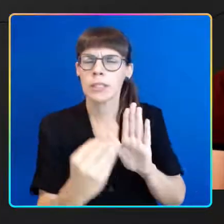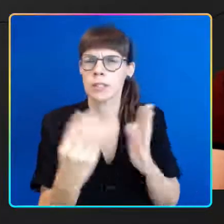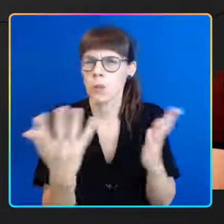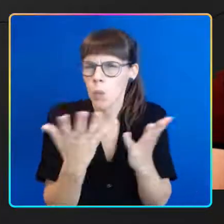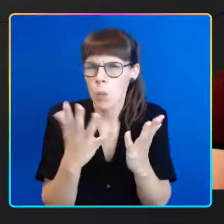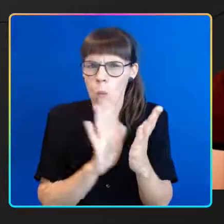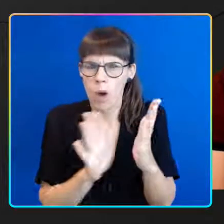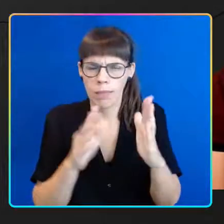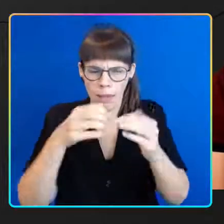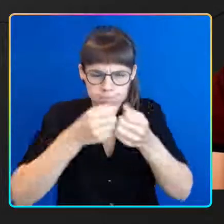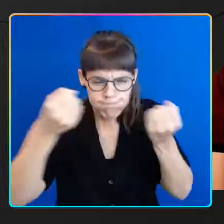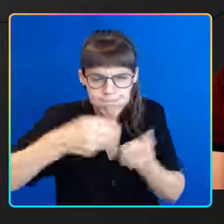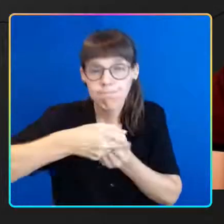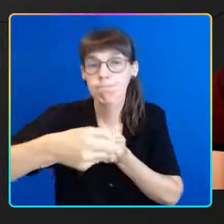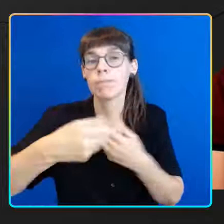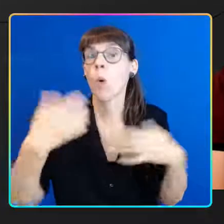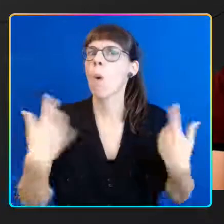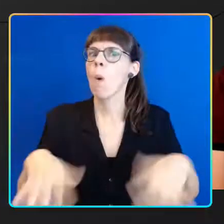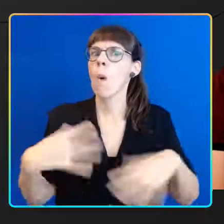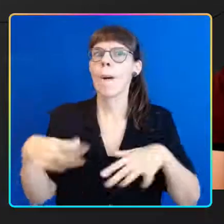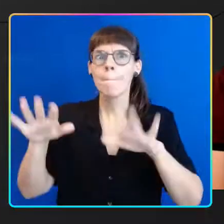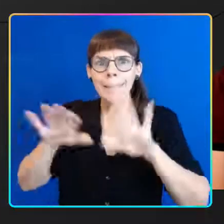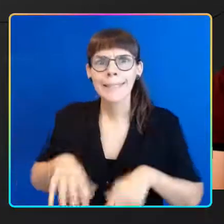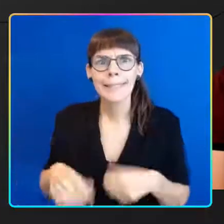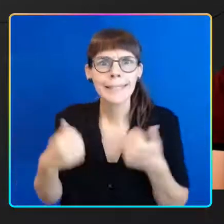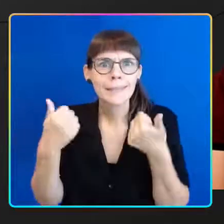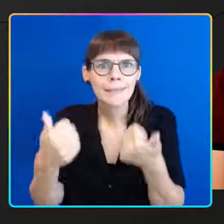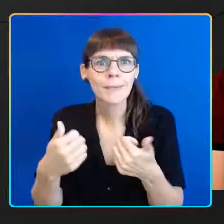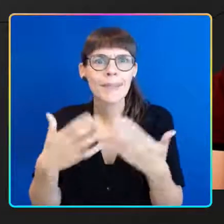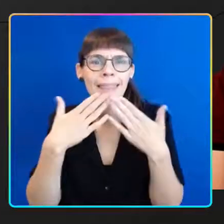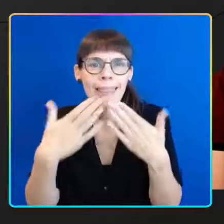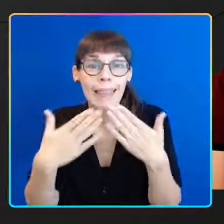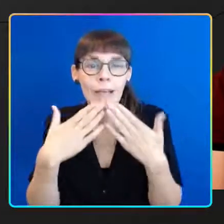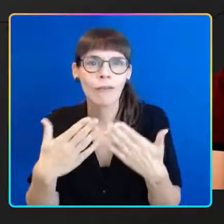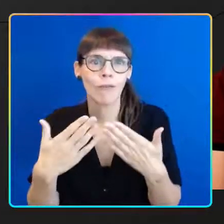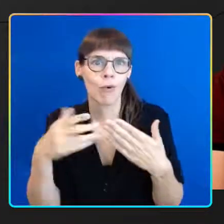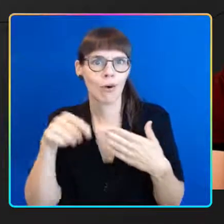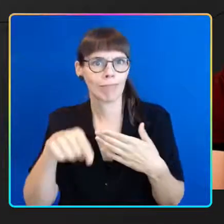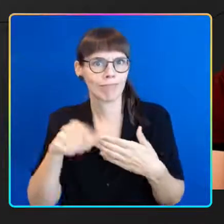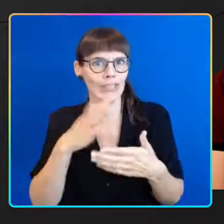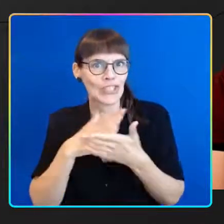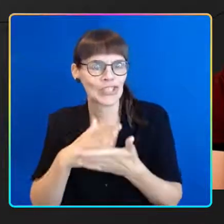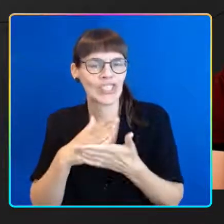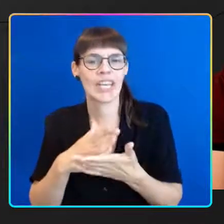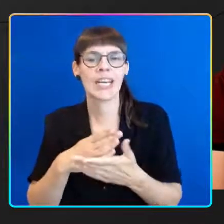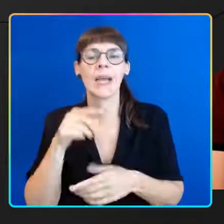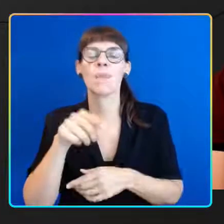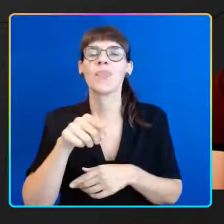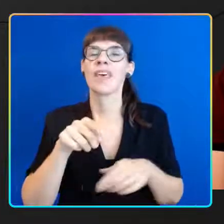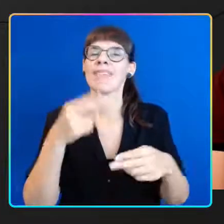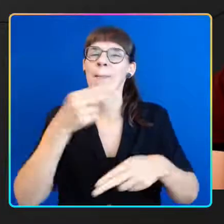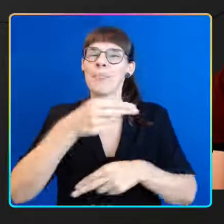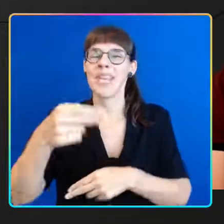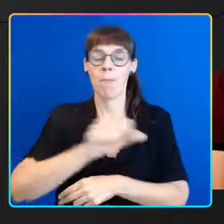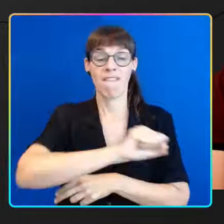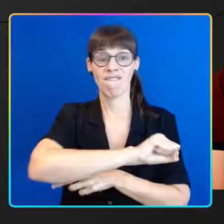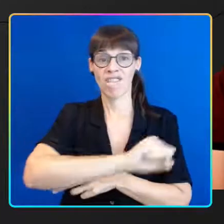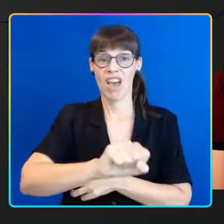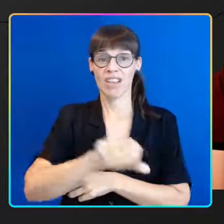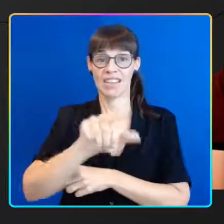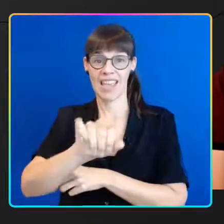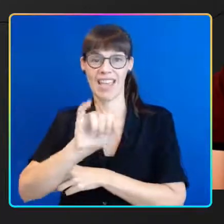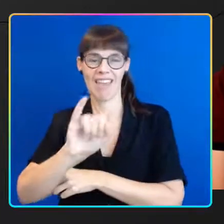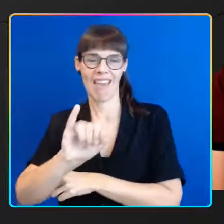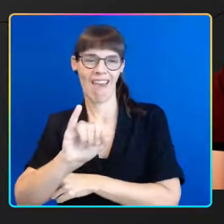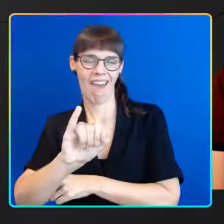Amazing. That's a good one. And thank you for sharing that resource as well. So that's the Fast AI course. And you mentioned that kind of having